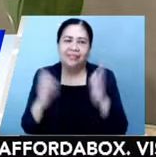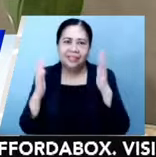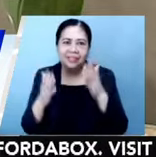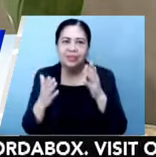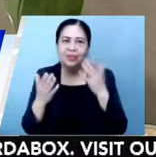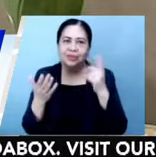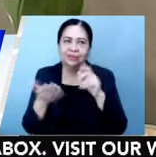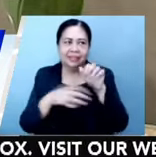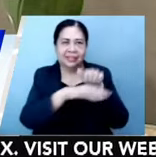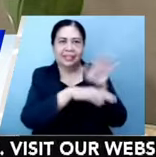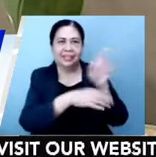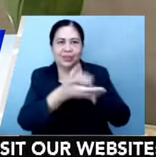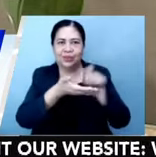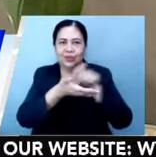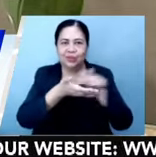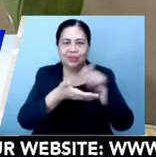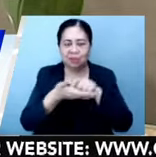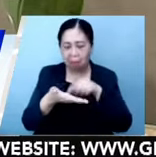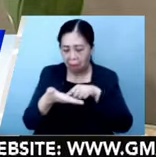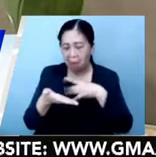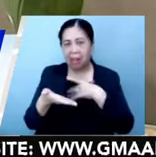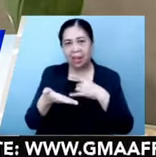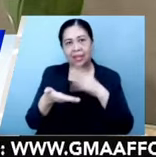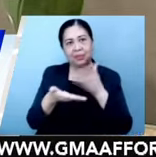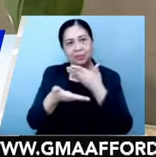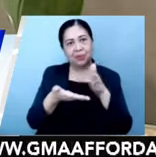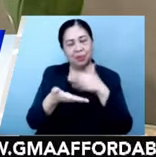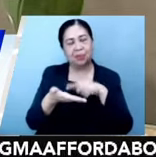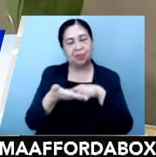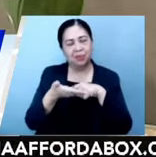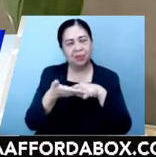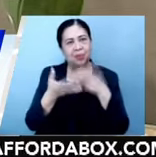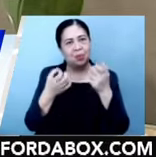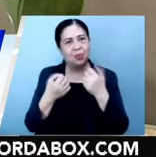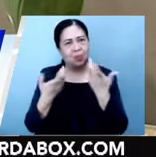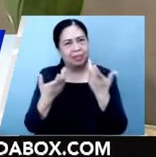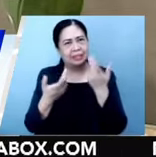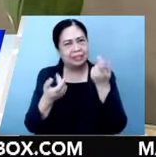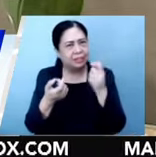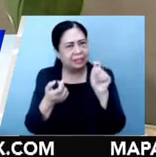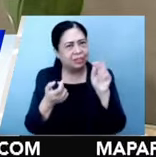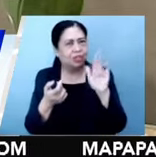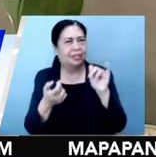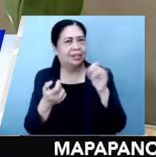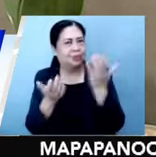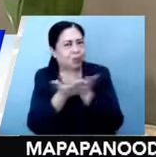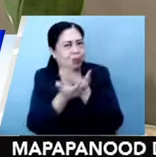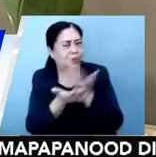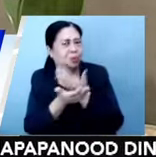She likes it, and you know, she wanted to try something new, and she said yes.